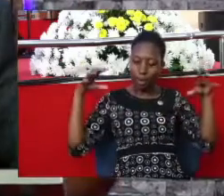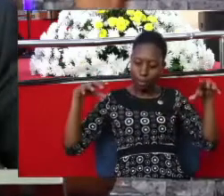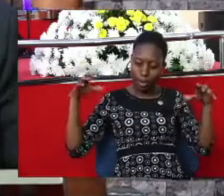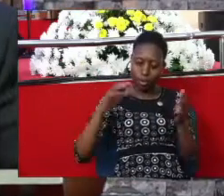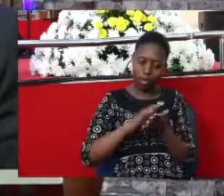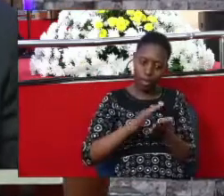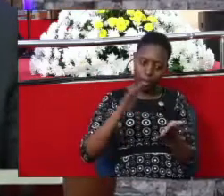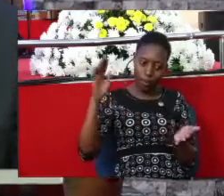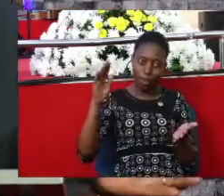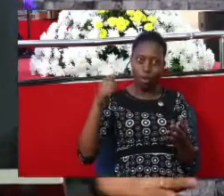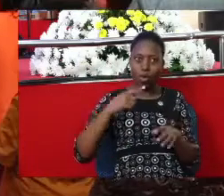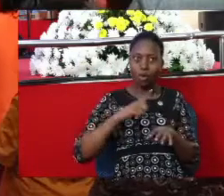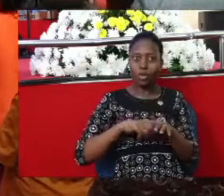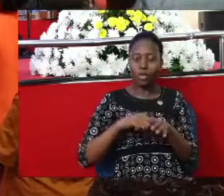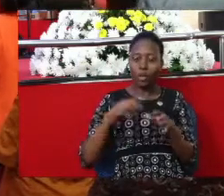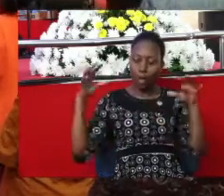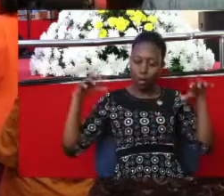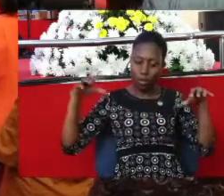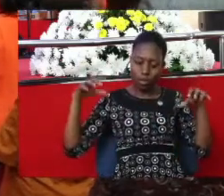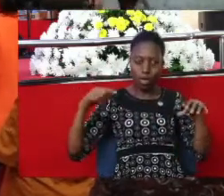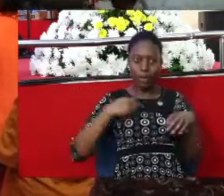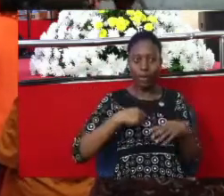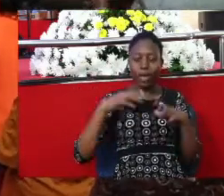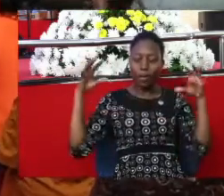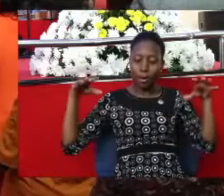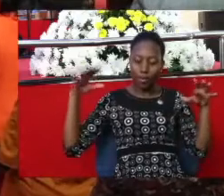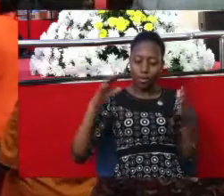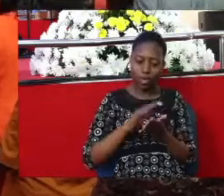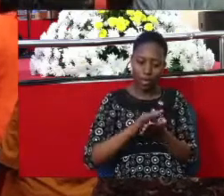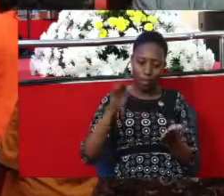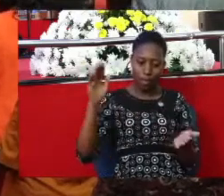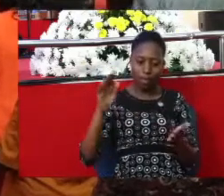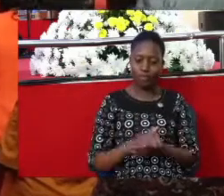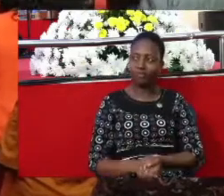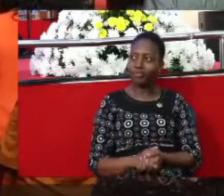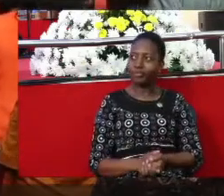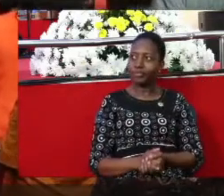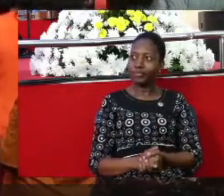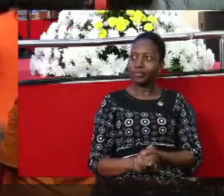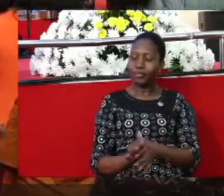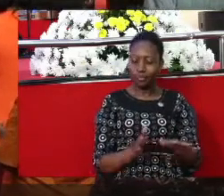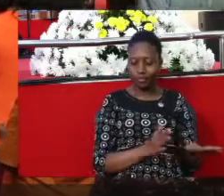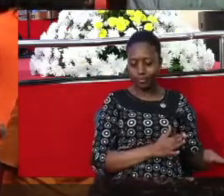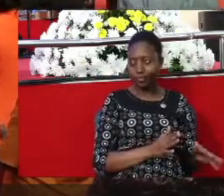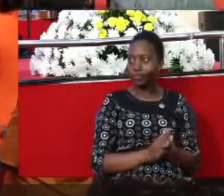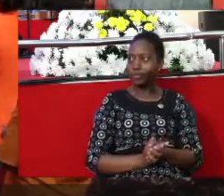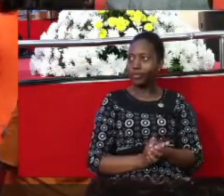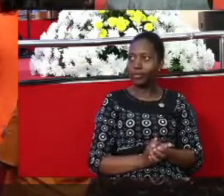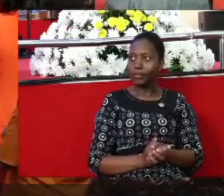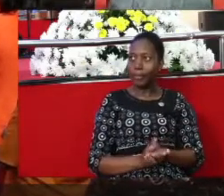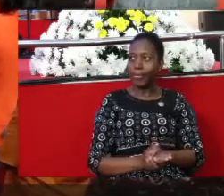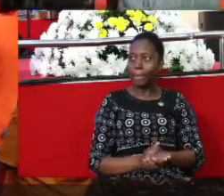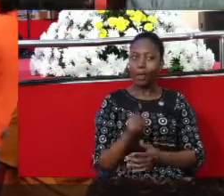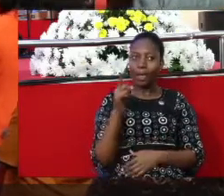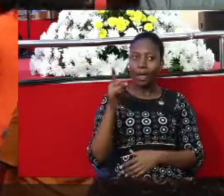As I water, I will be watered more. Proverbs 19:17. He who has